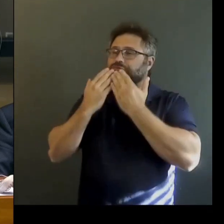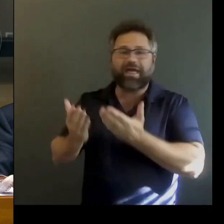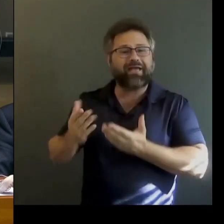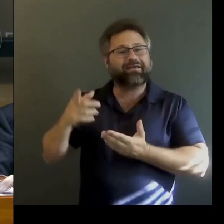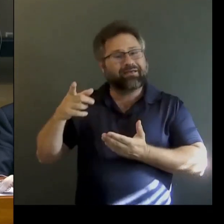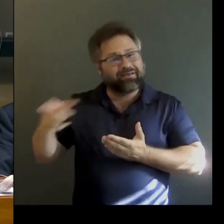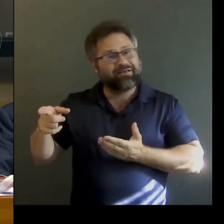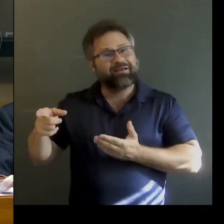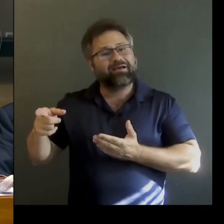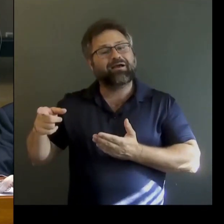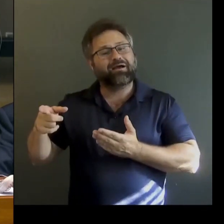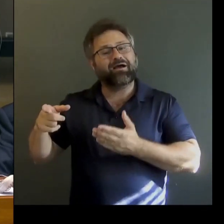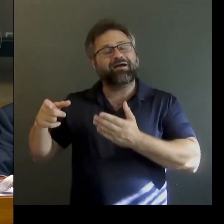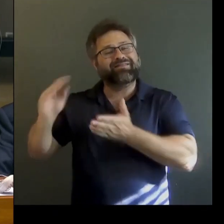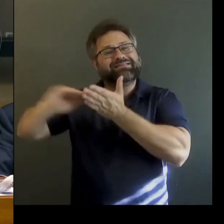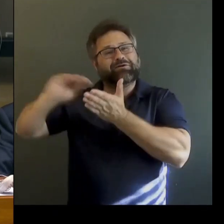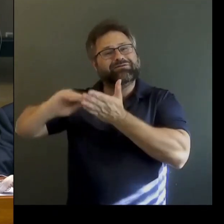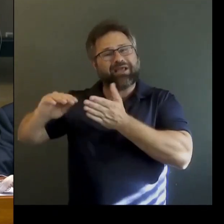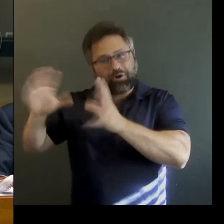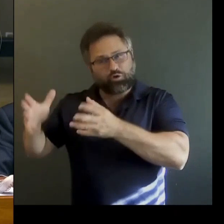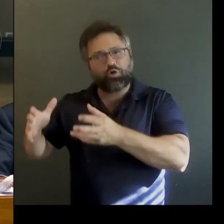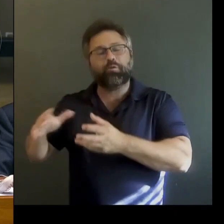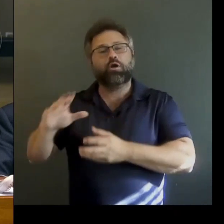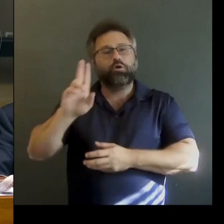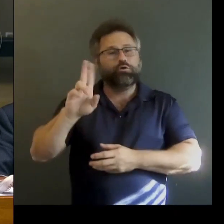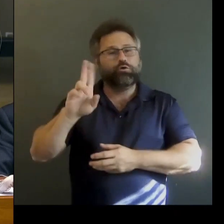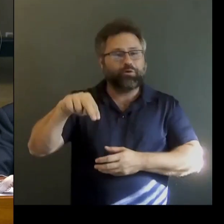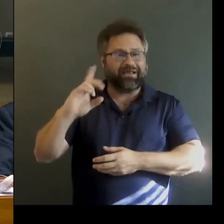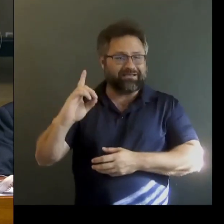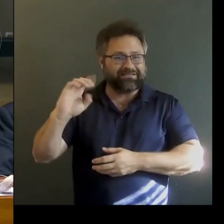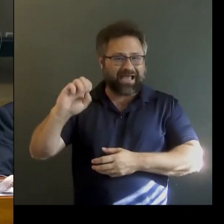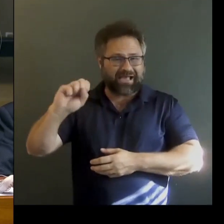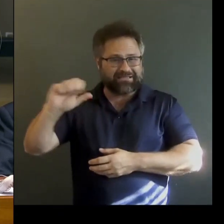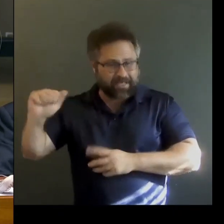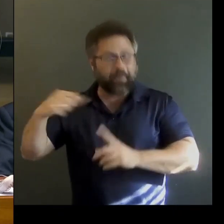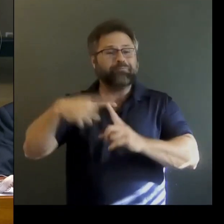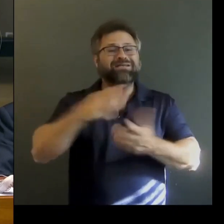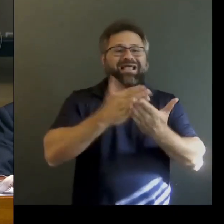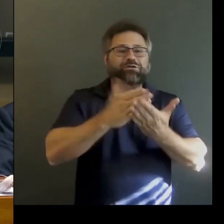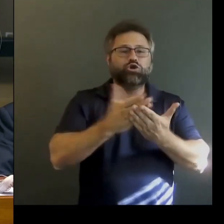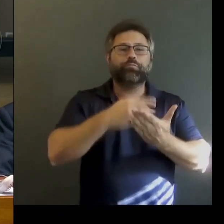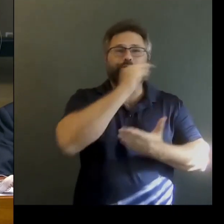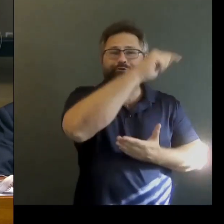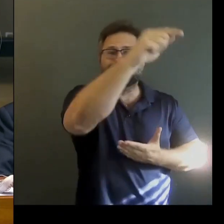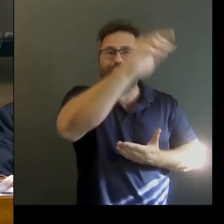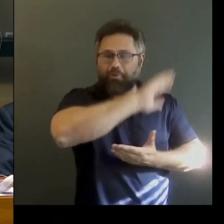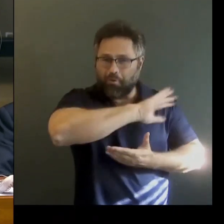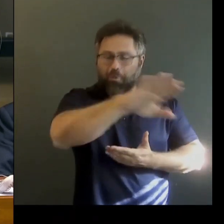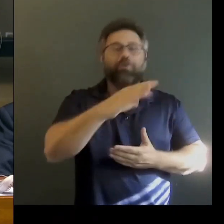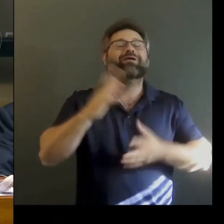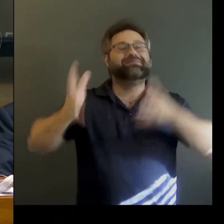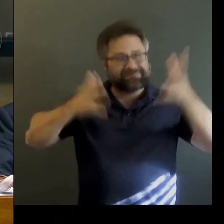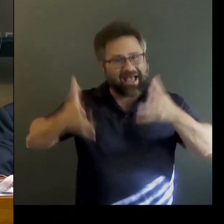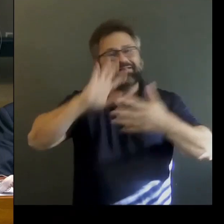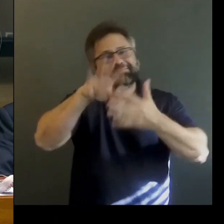of the Secretariat, notably UNDESA, and all our interpreters, card service providers, and sign language interpreters, among